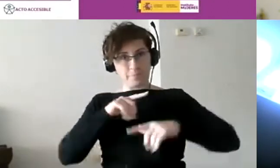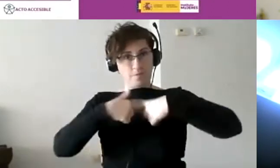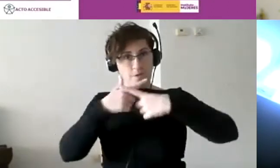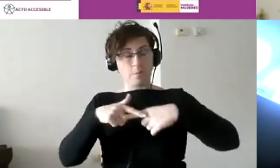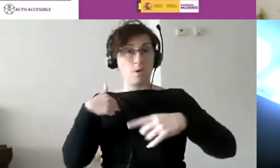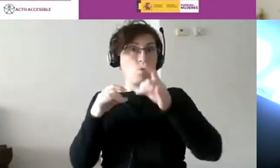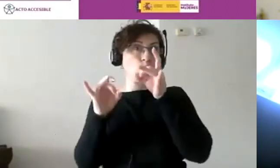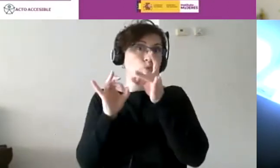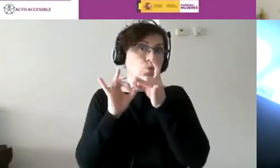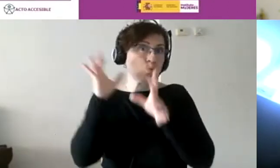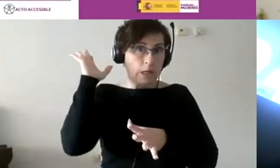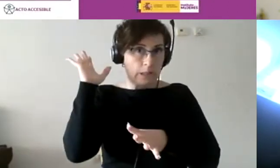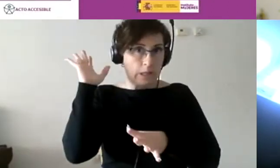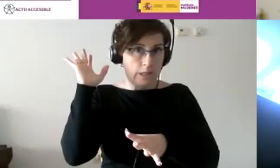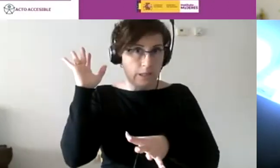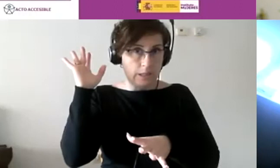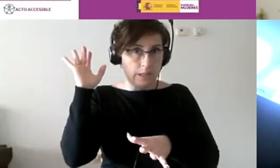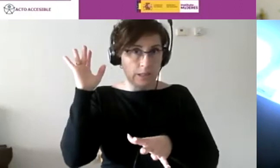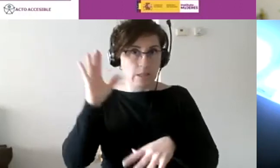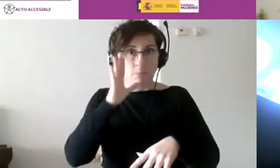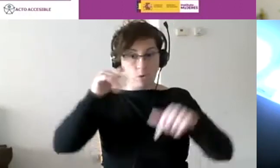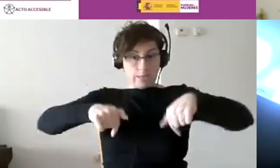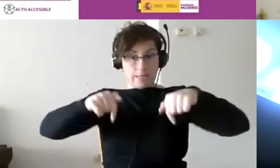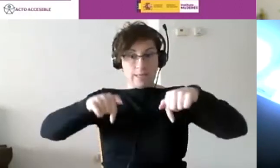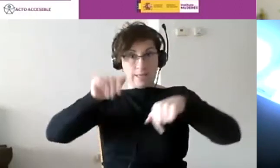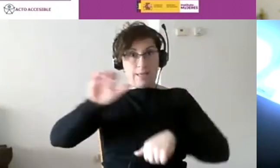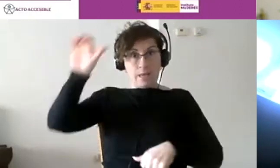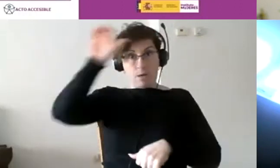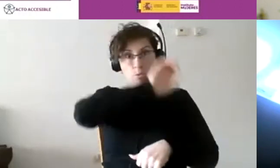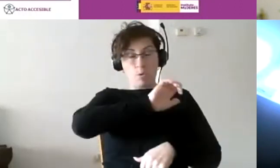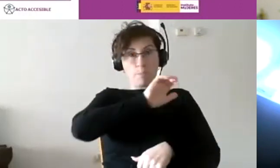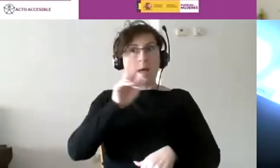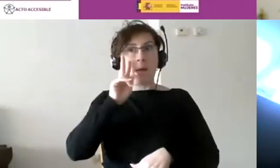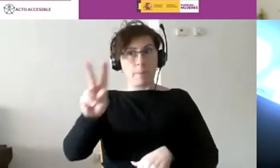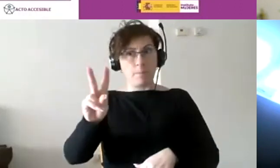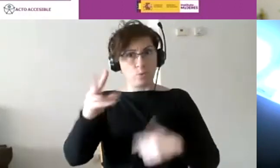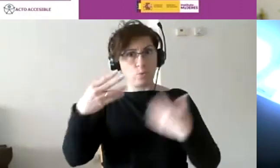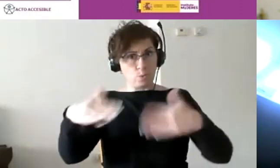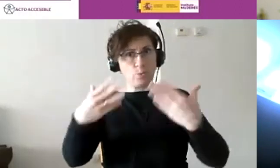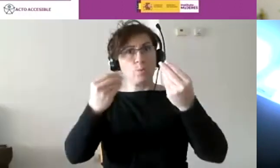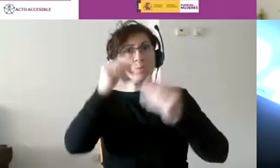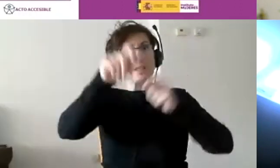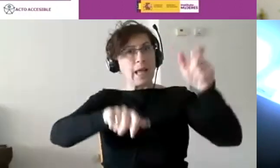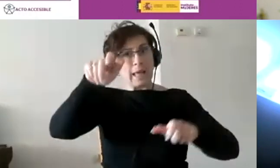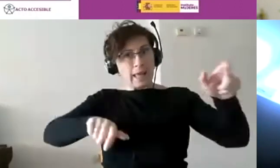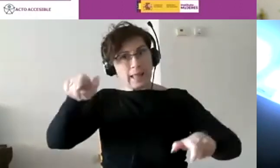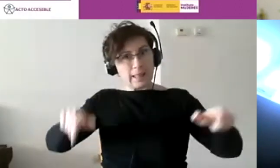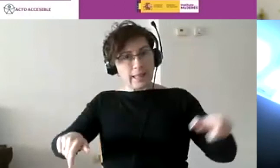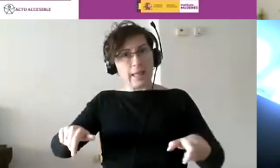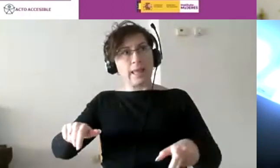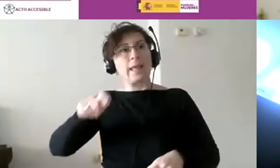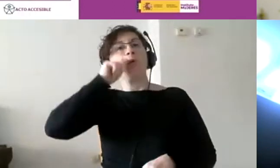people here in Europe and in Ukraine. In Ukraine, we take a special train for people with